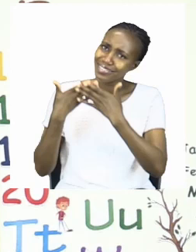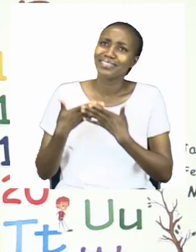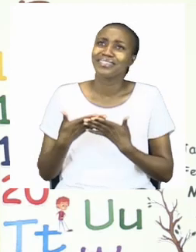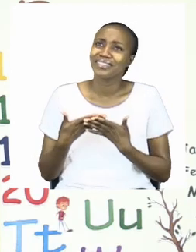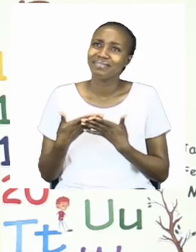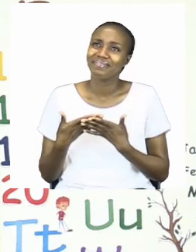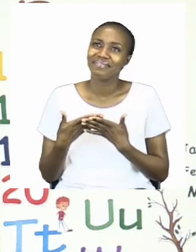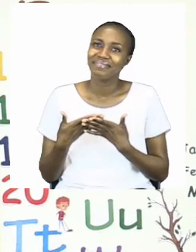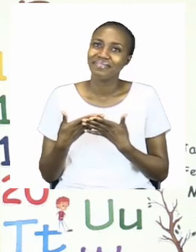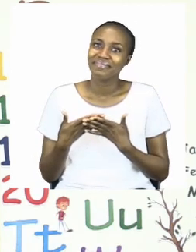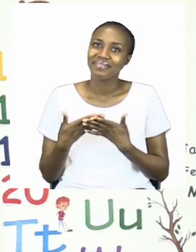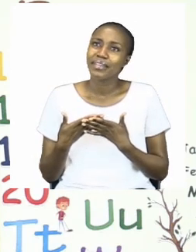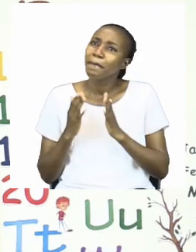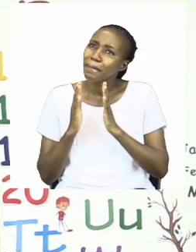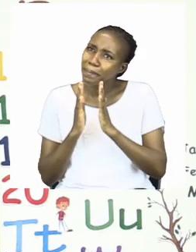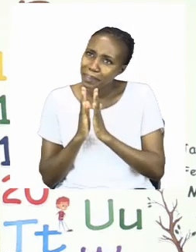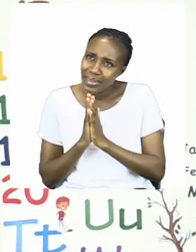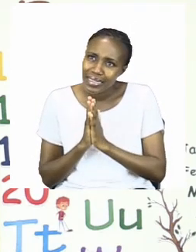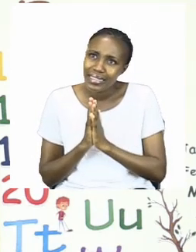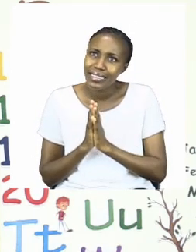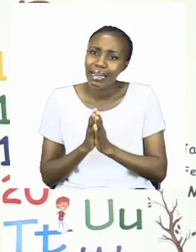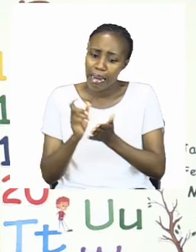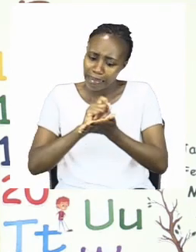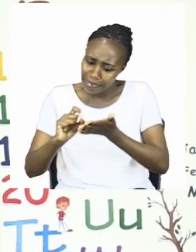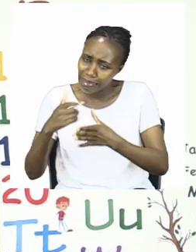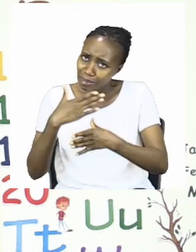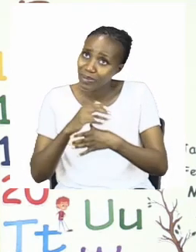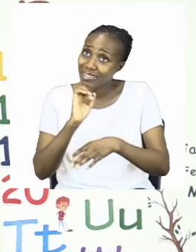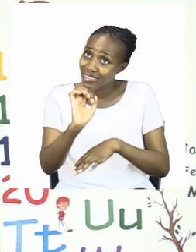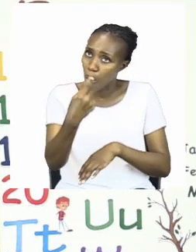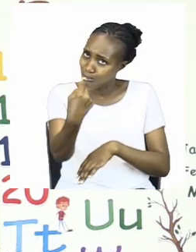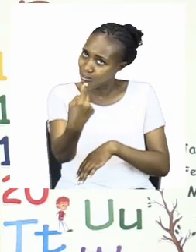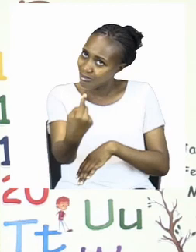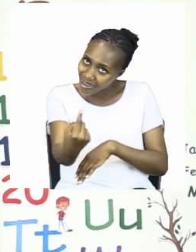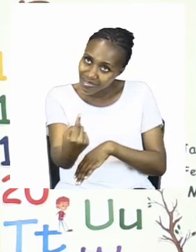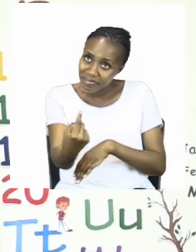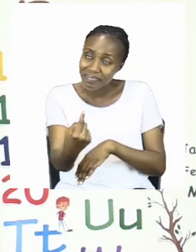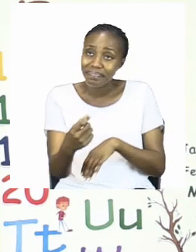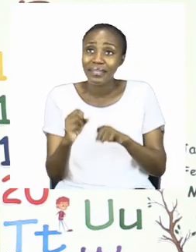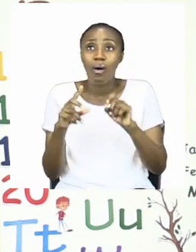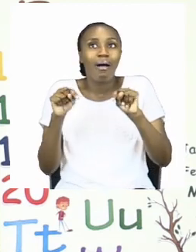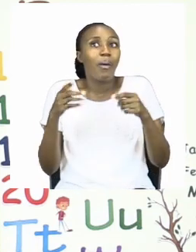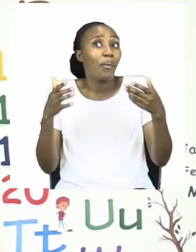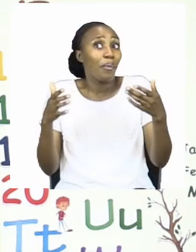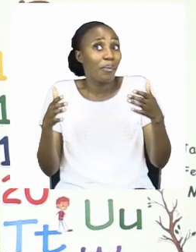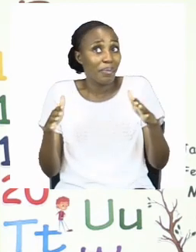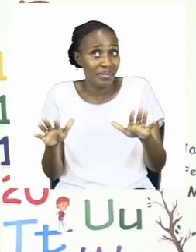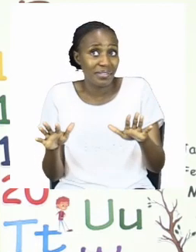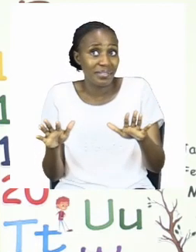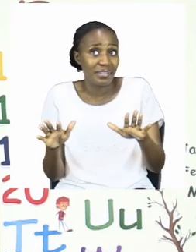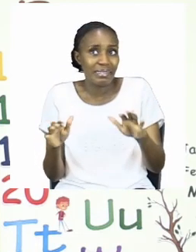help. But make sure you try to finish your work by yourself. So now that we are done with our lesson,